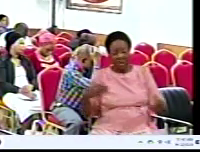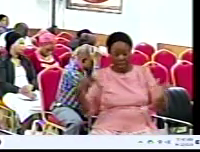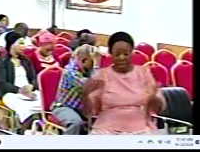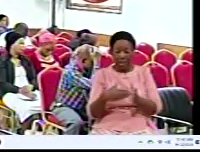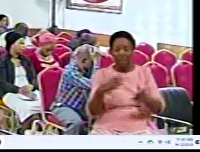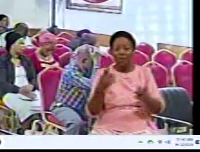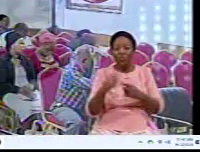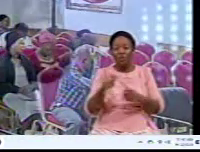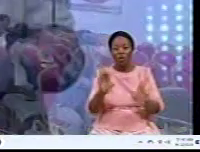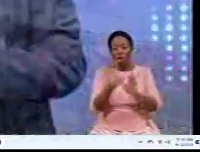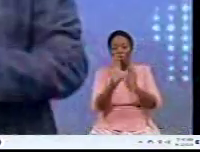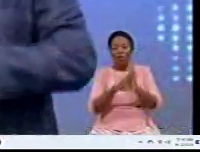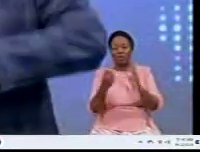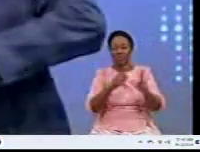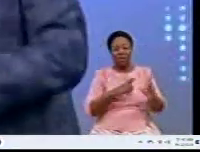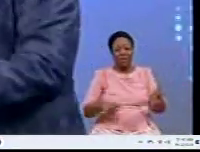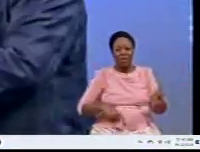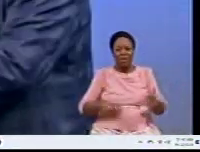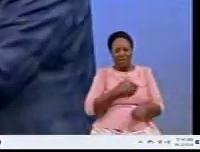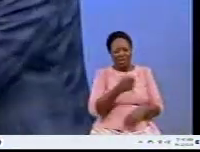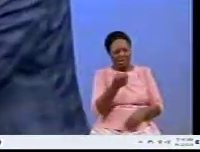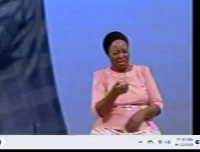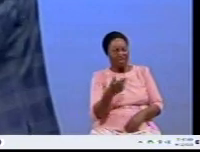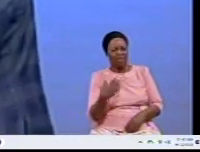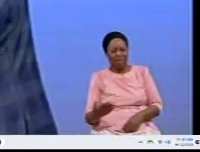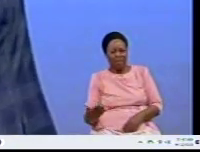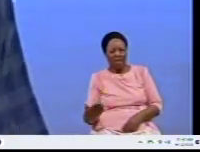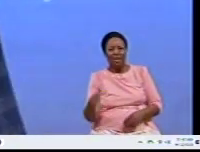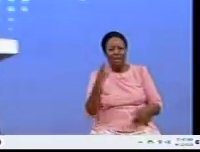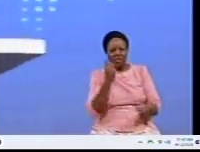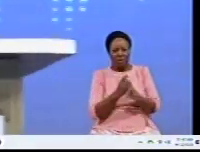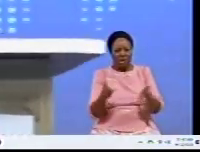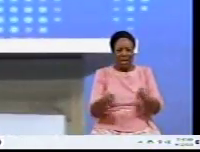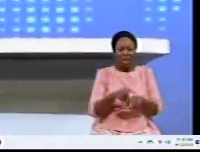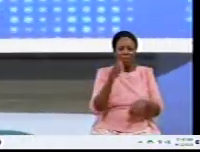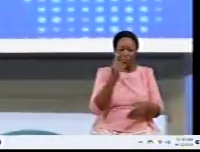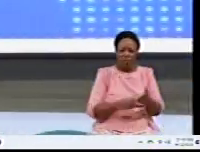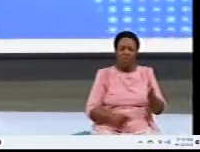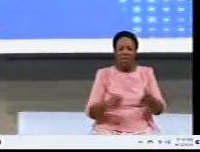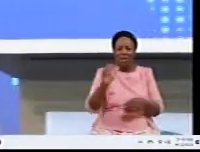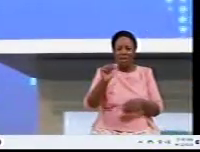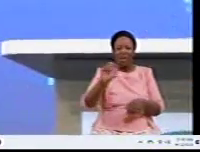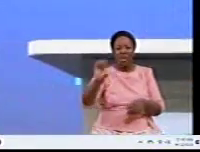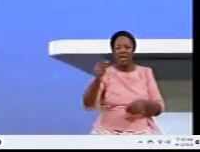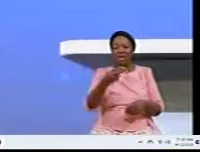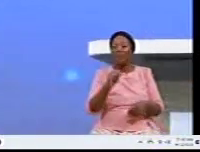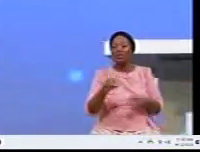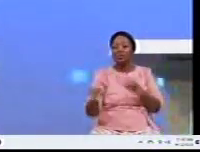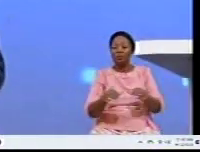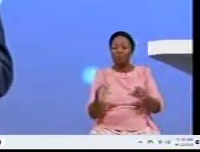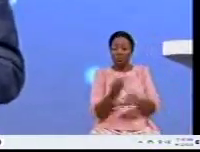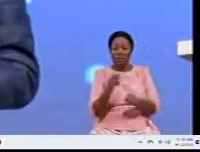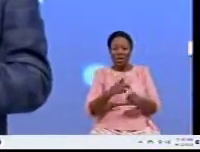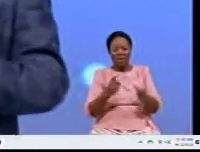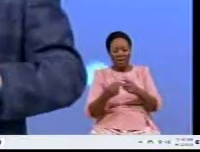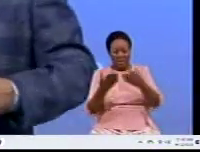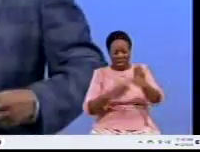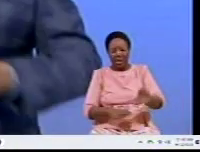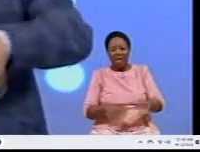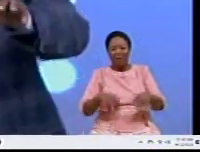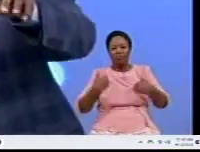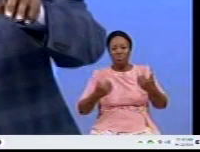commandment of the Lord. A little thing, like what Achan took, and then he died prematurely